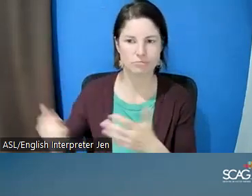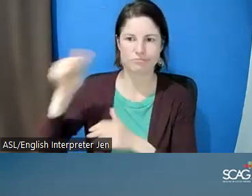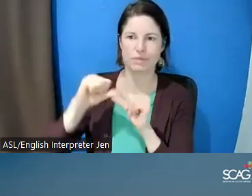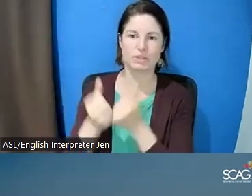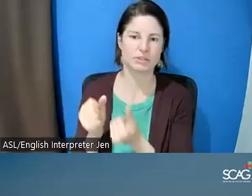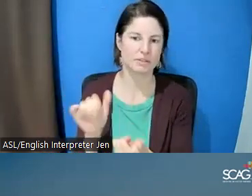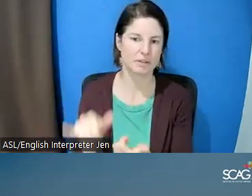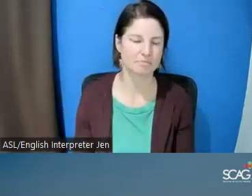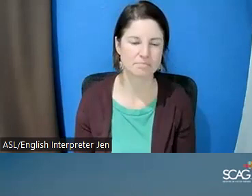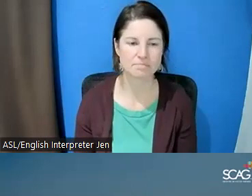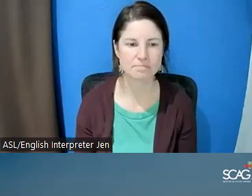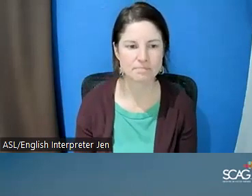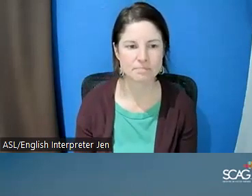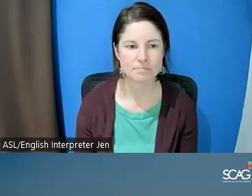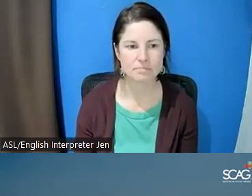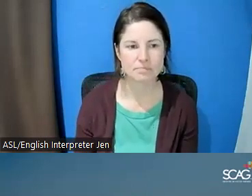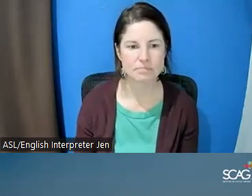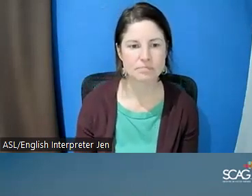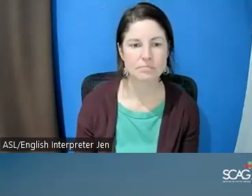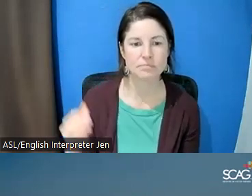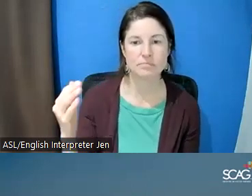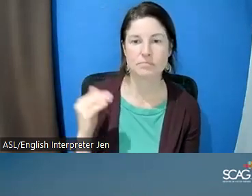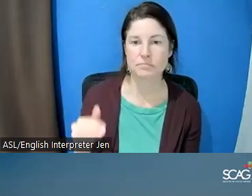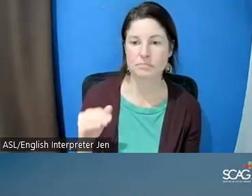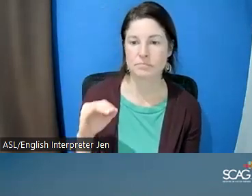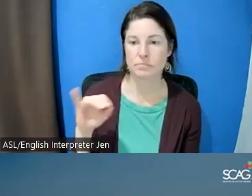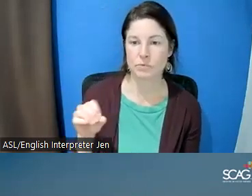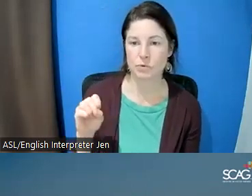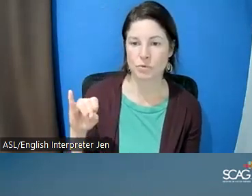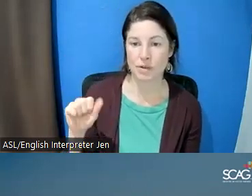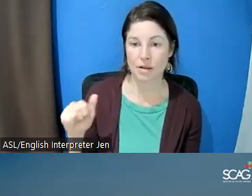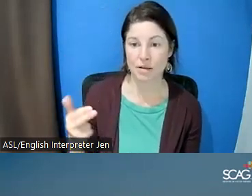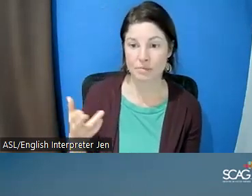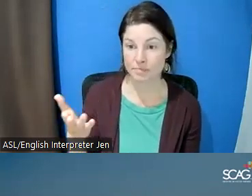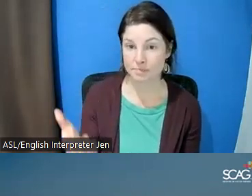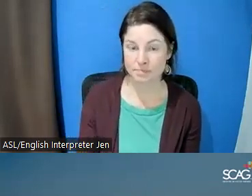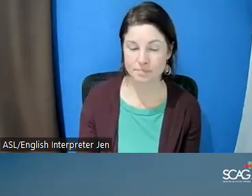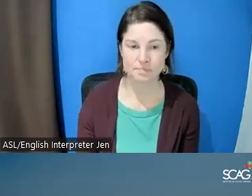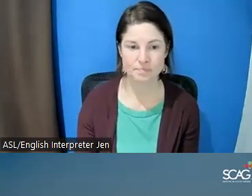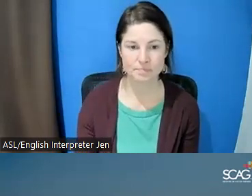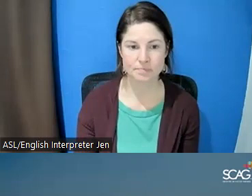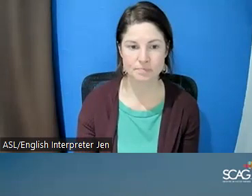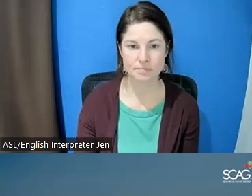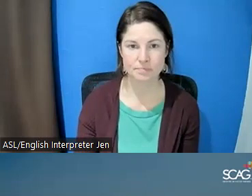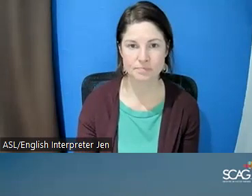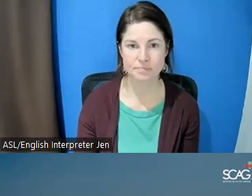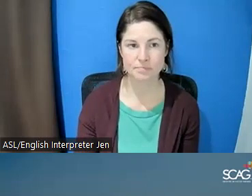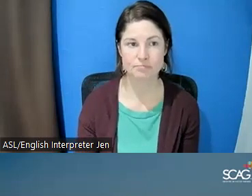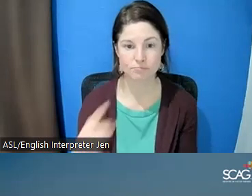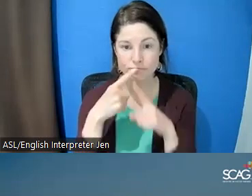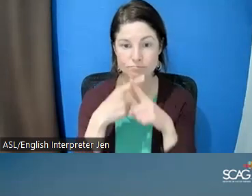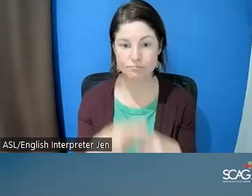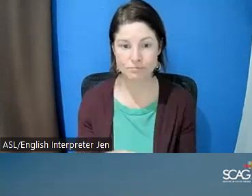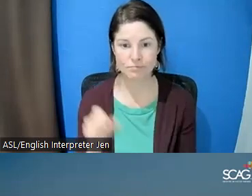Next up is Josiah Bruni. If you could unmute yourself. Hi, thank you so much for all you guys